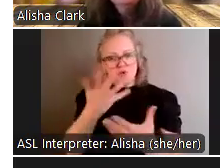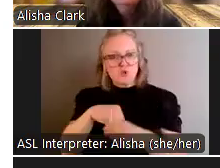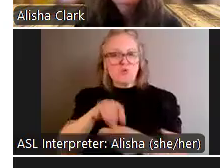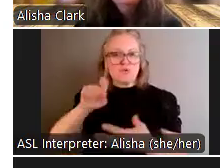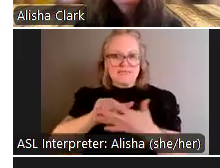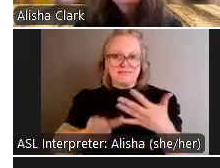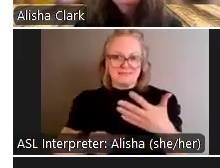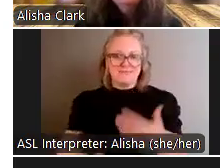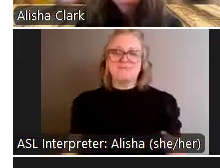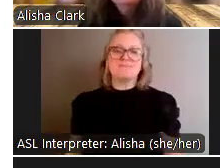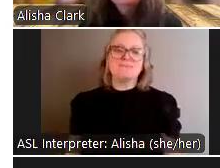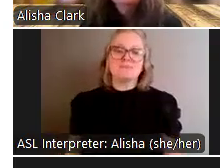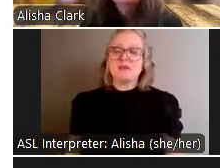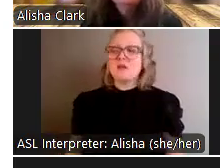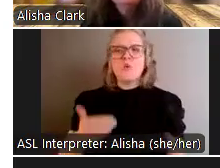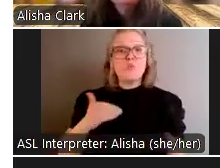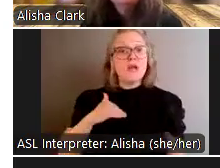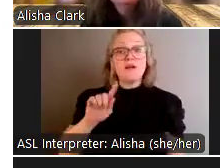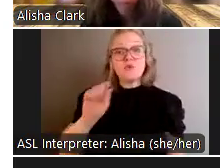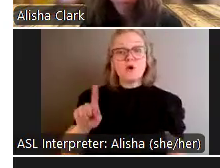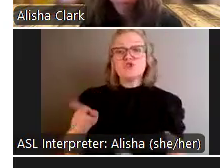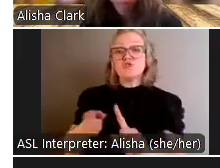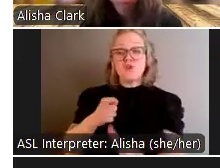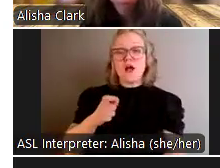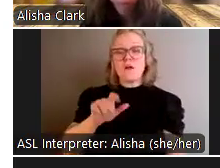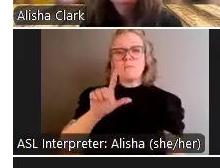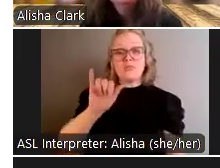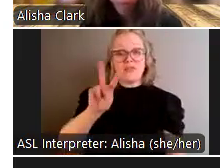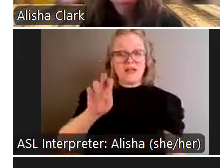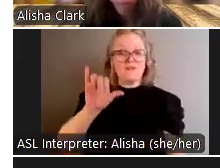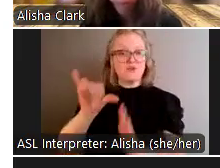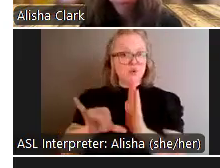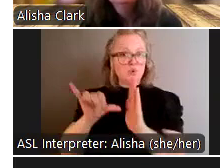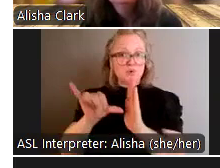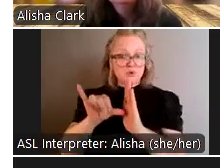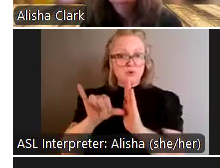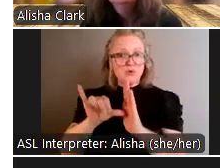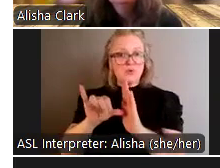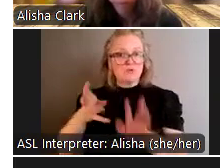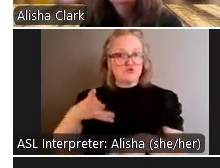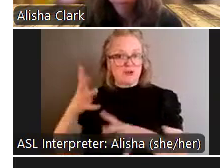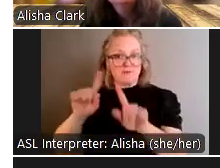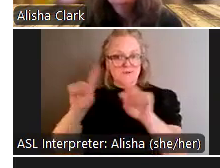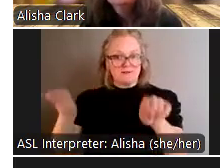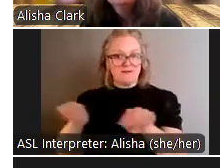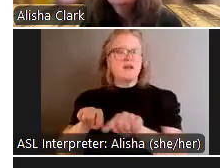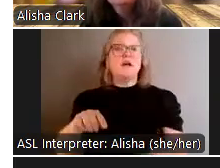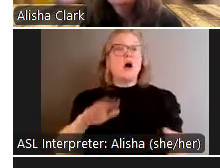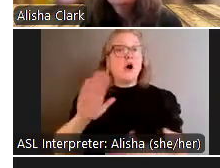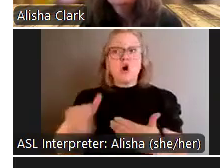We have a question from the live YouTube stream. Are all parents who are being paid